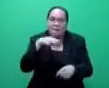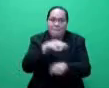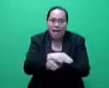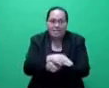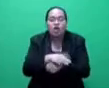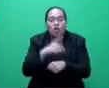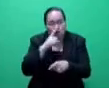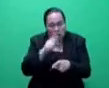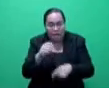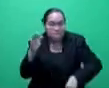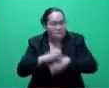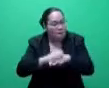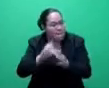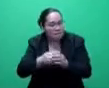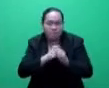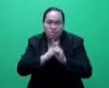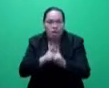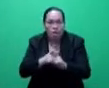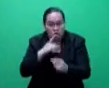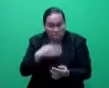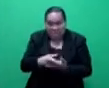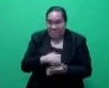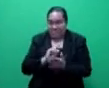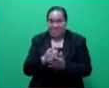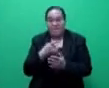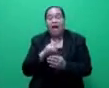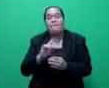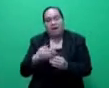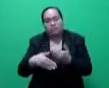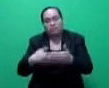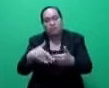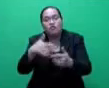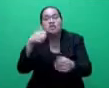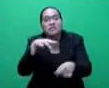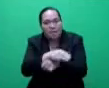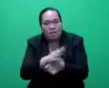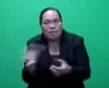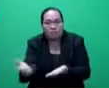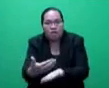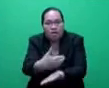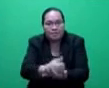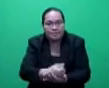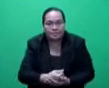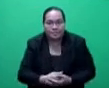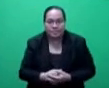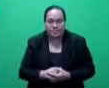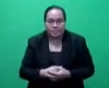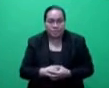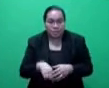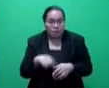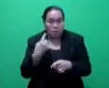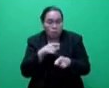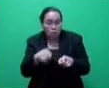ensure full legal compliance. This means that individual regulatory authority will be directly